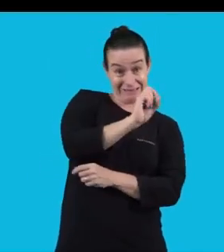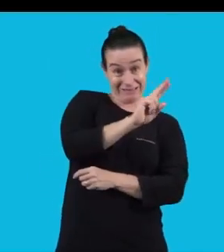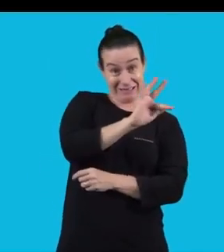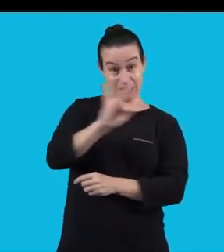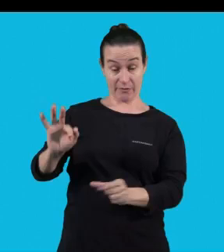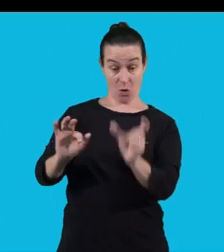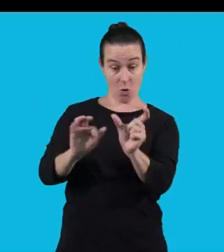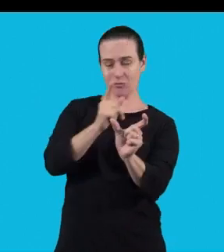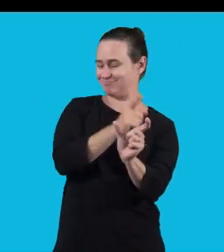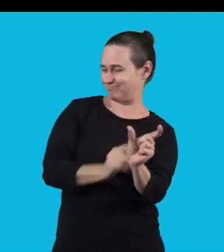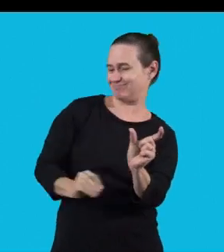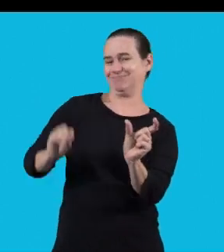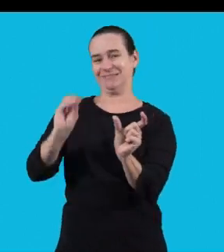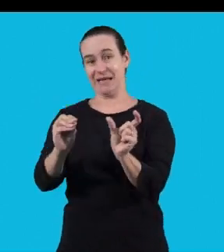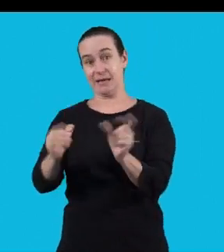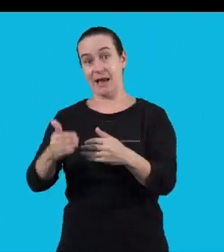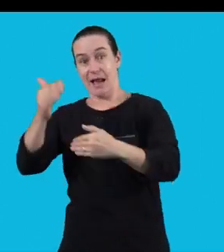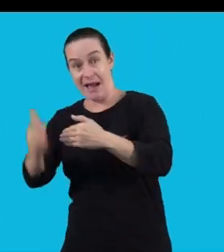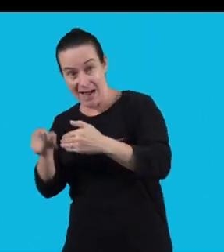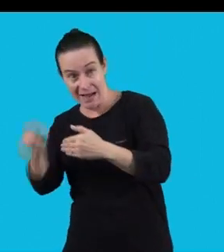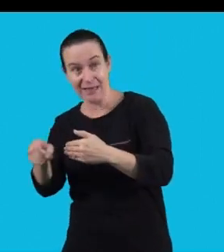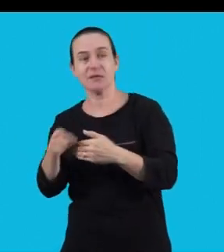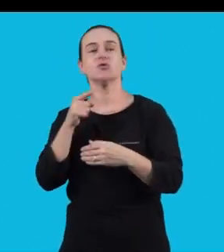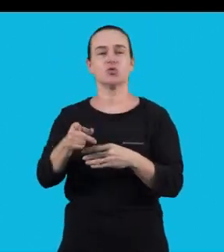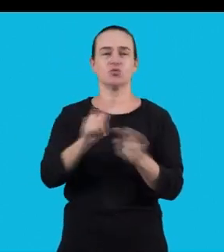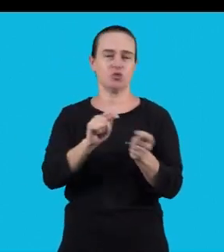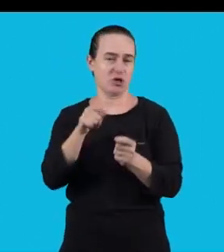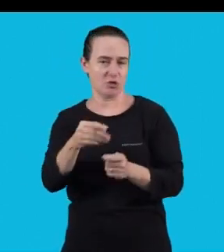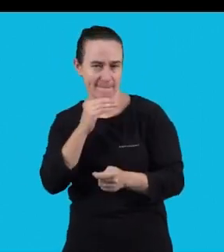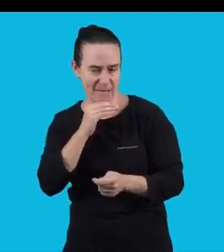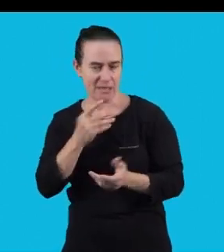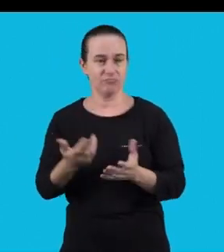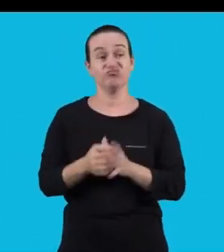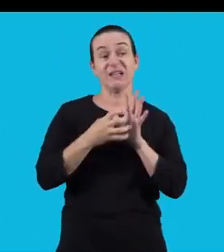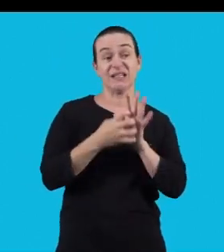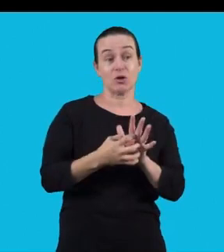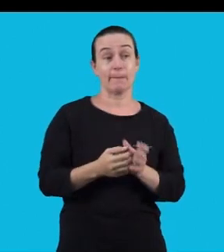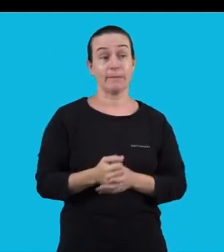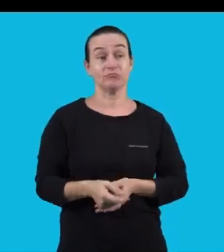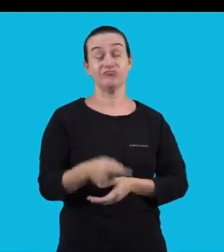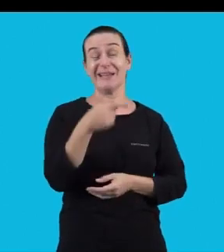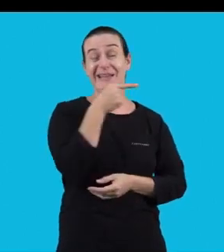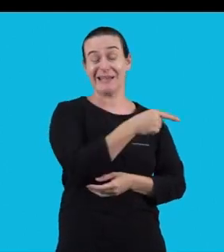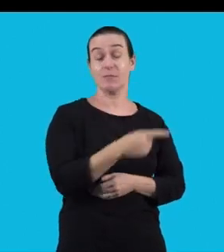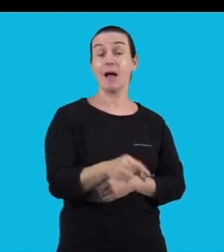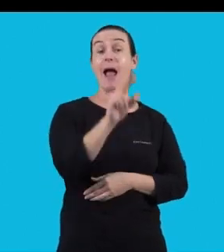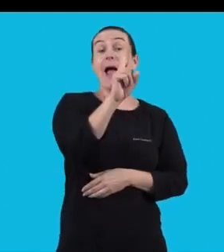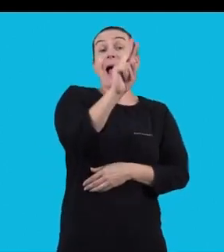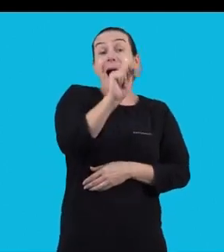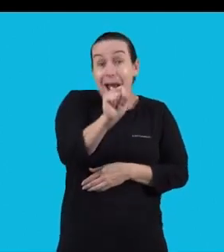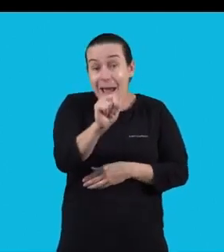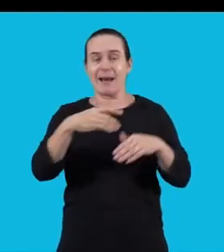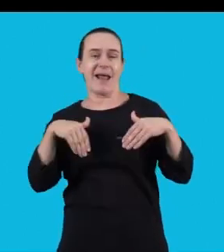the end of a word to modify its form or meaning. For example, he was unhappy